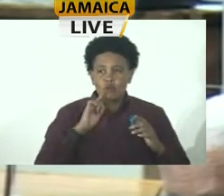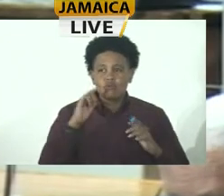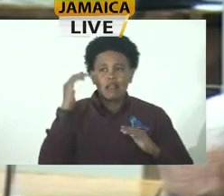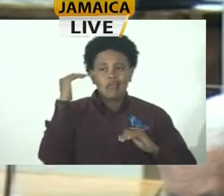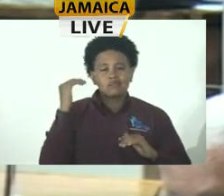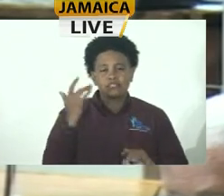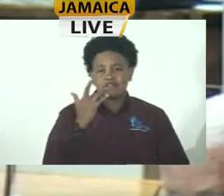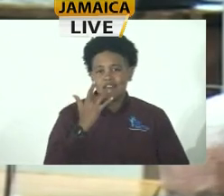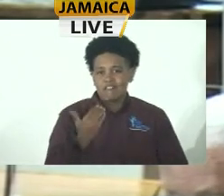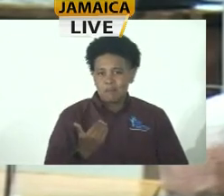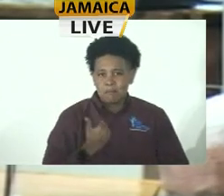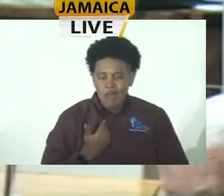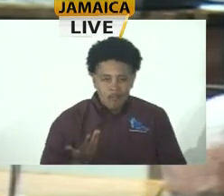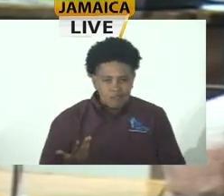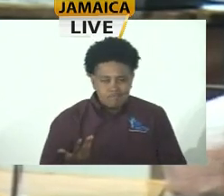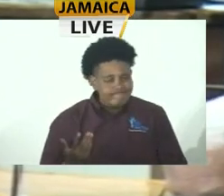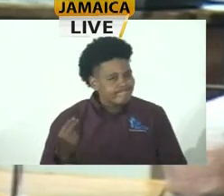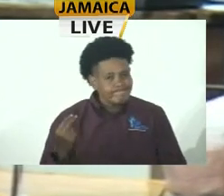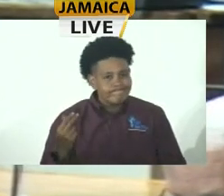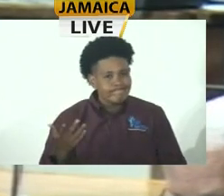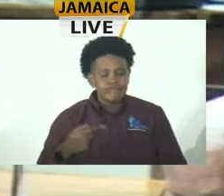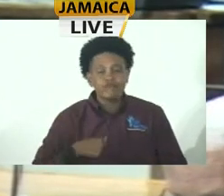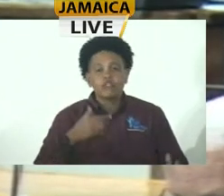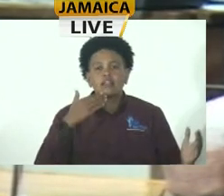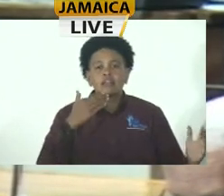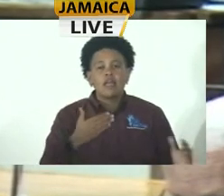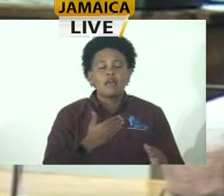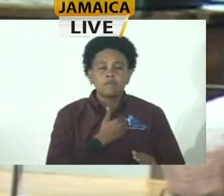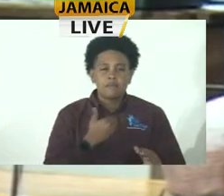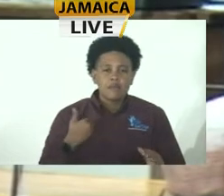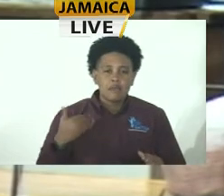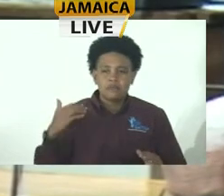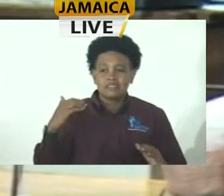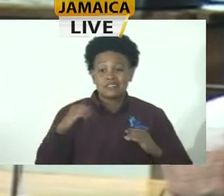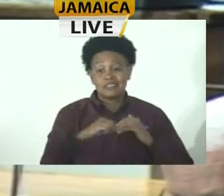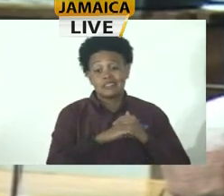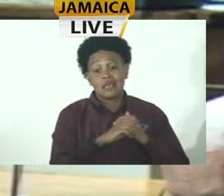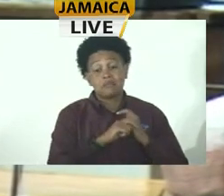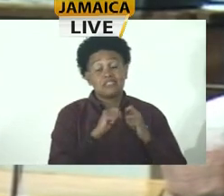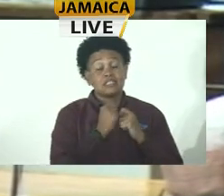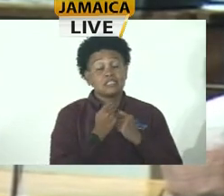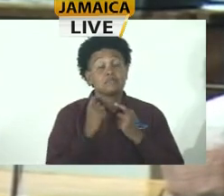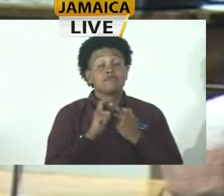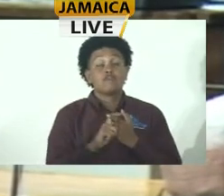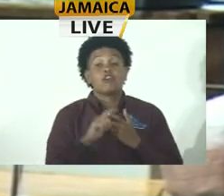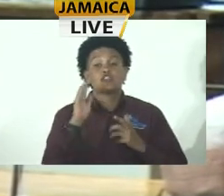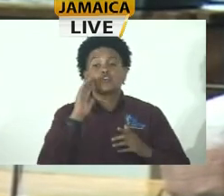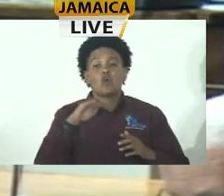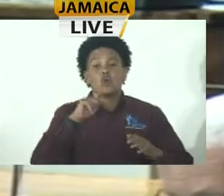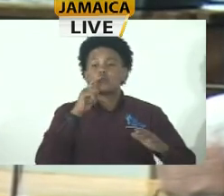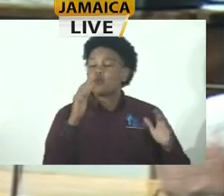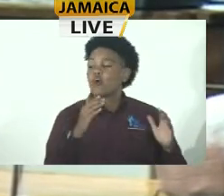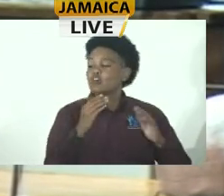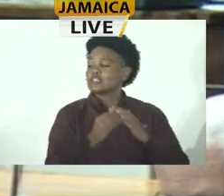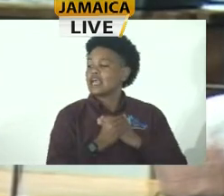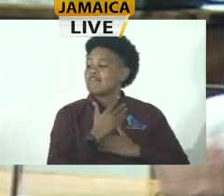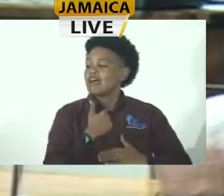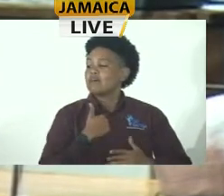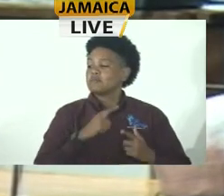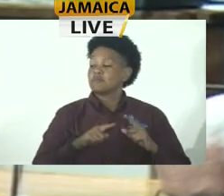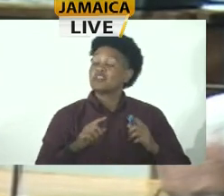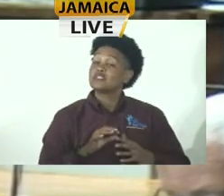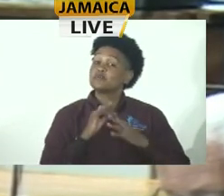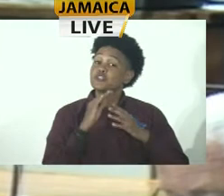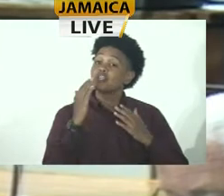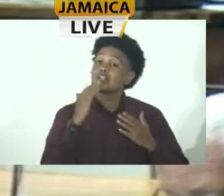favor i thank my siblings campaign team friends all who encouraged and advised me but special thanks